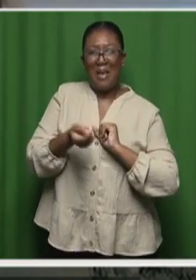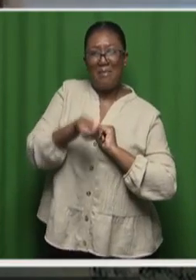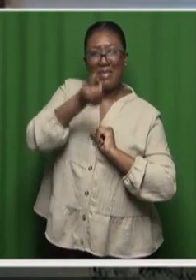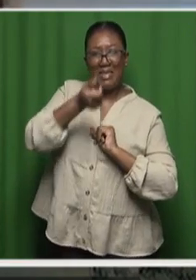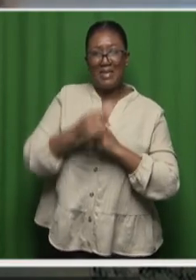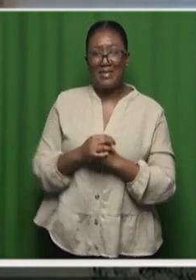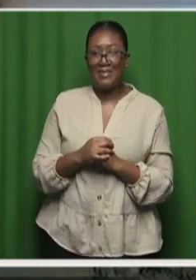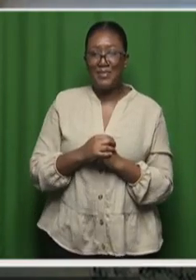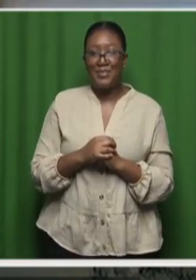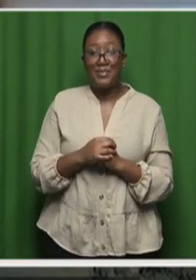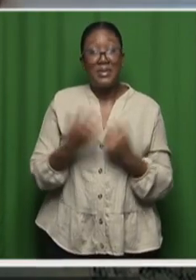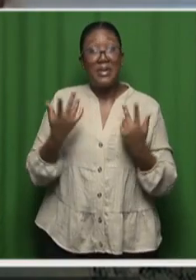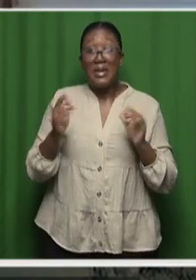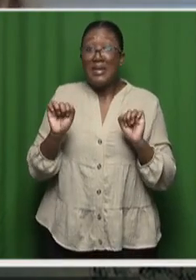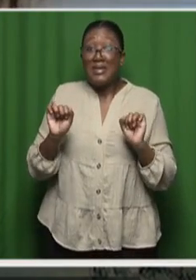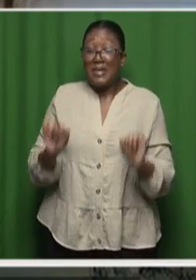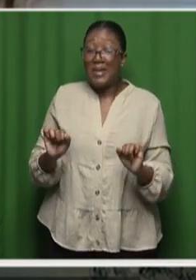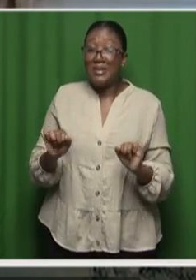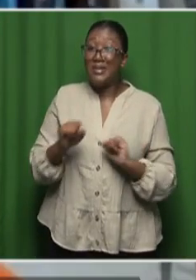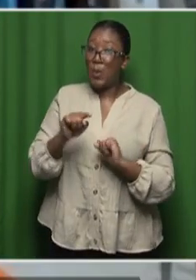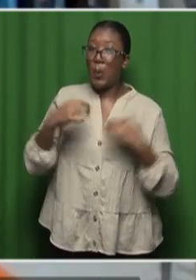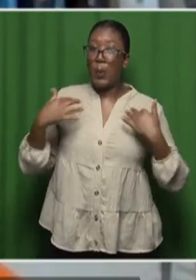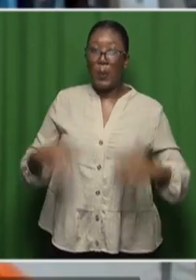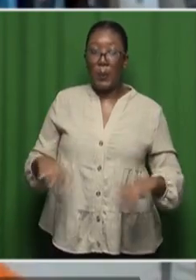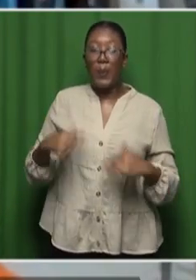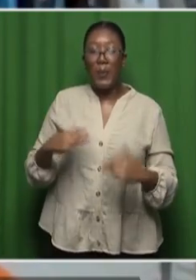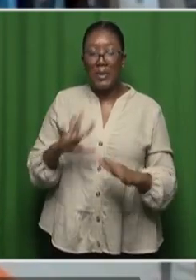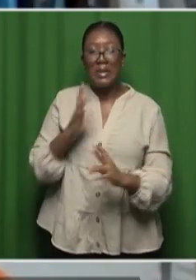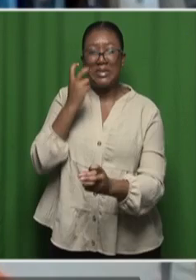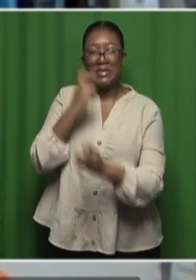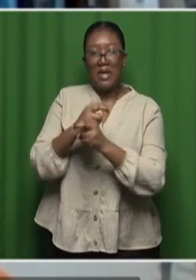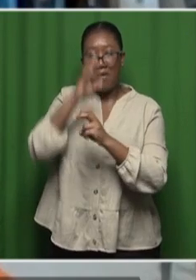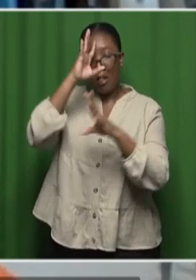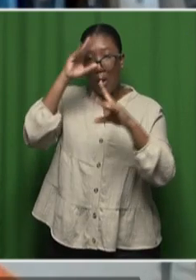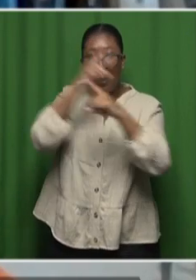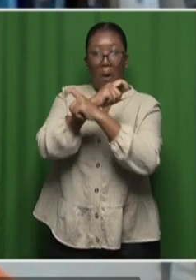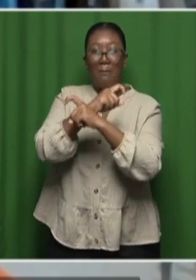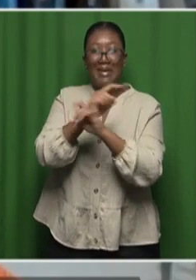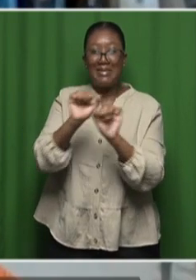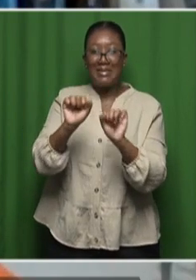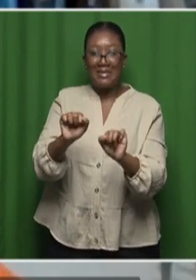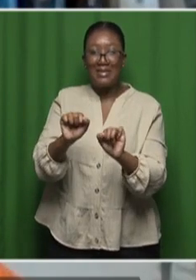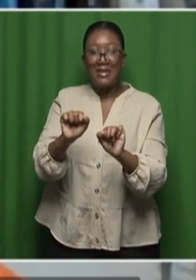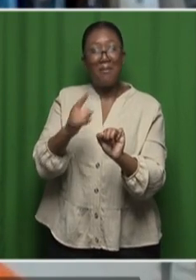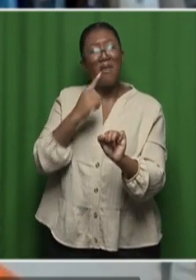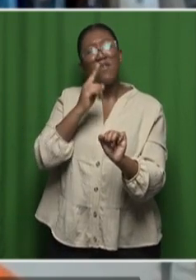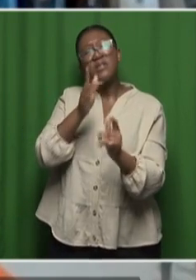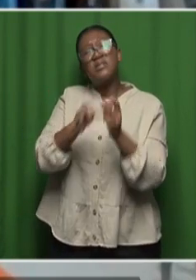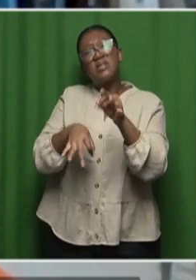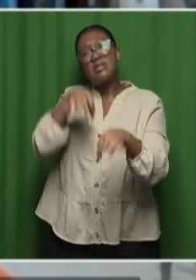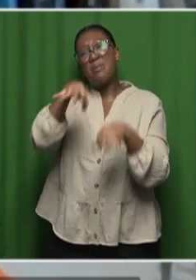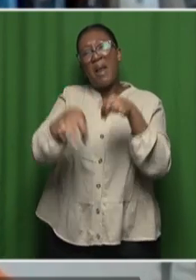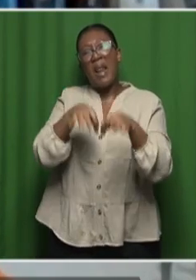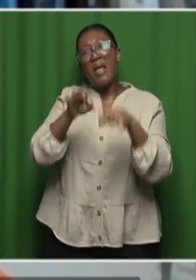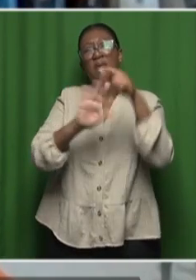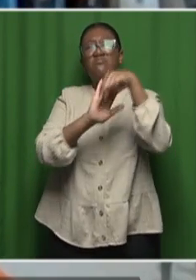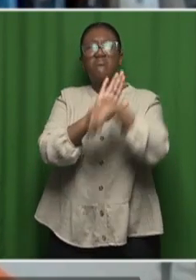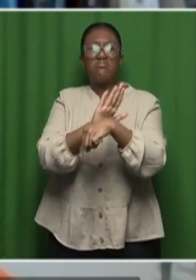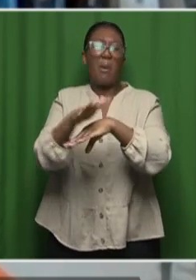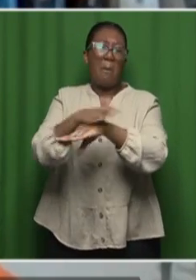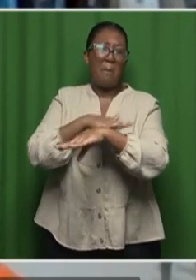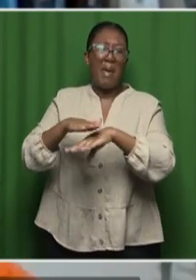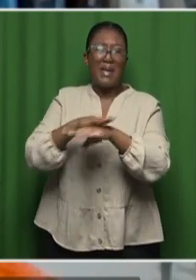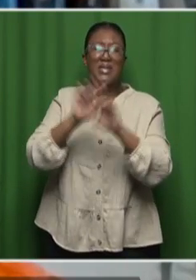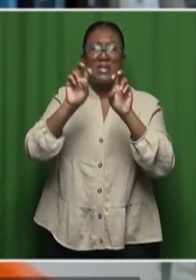Yes, I mean, it certainly is a very complex issue. And if I may just give the viewers just some basics in terms of